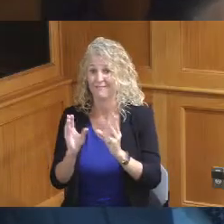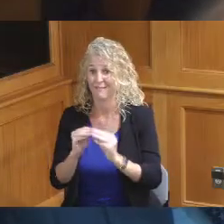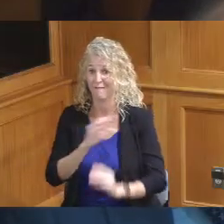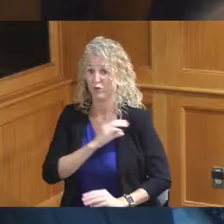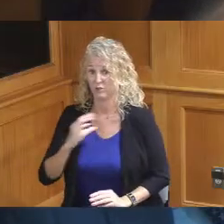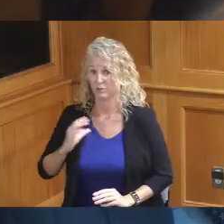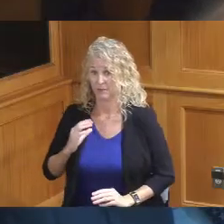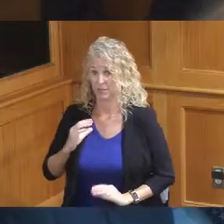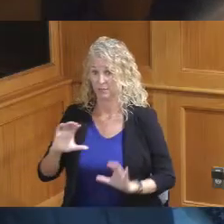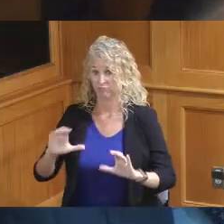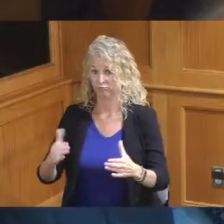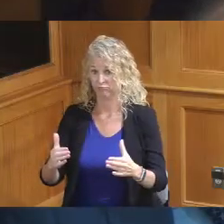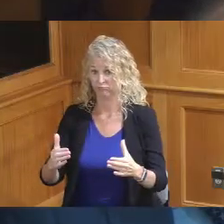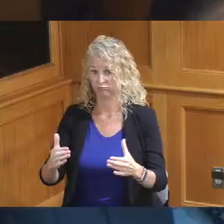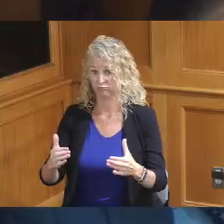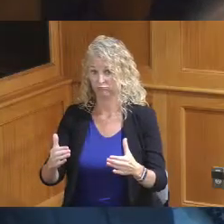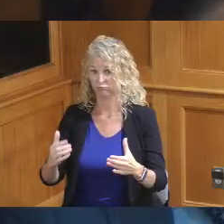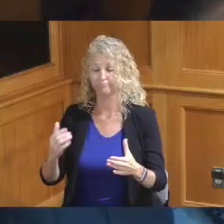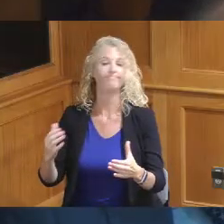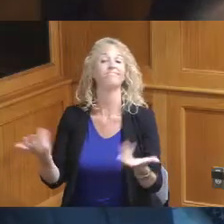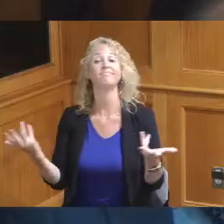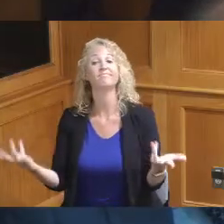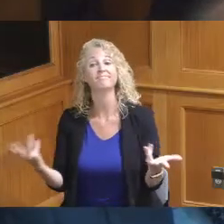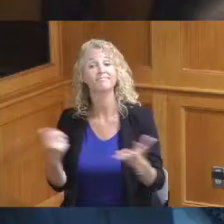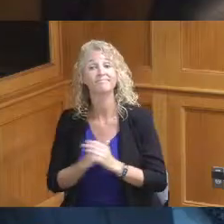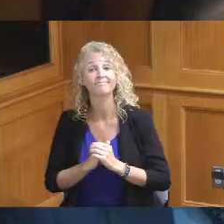committee. Guess what?